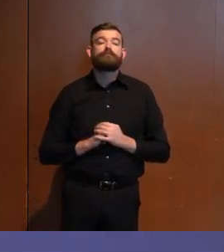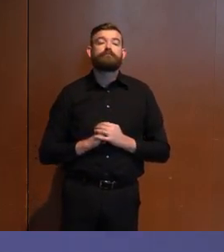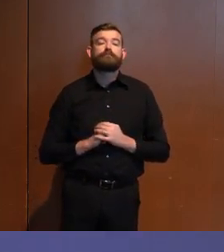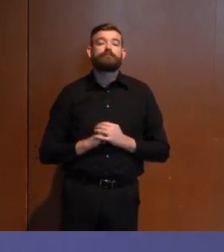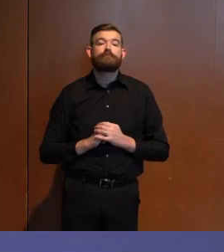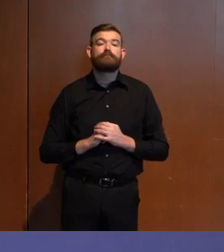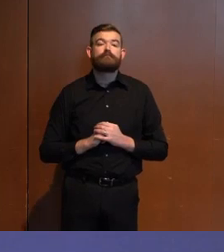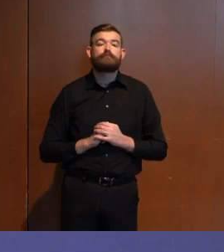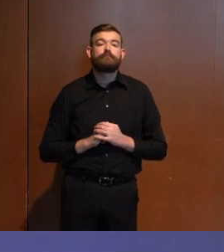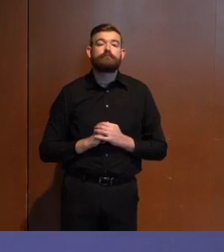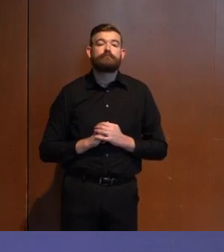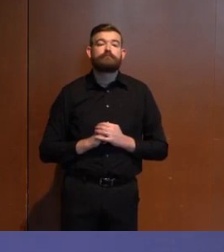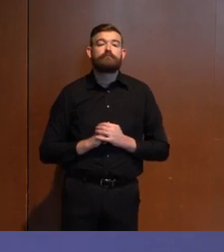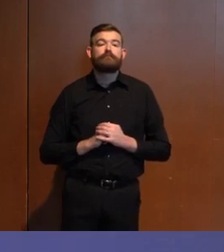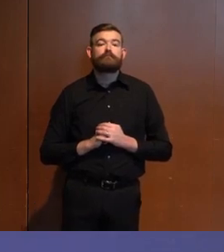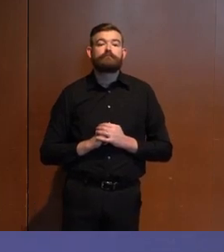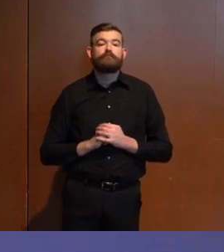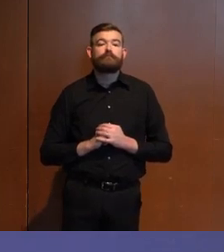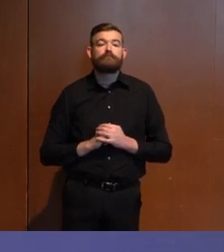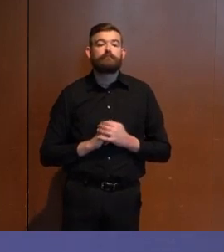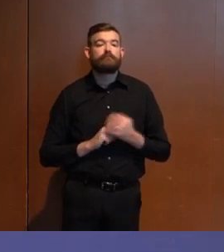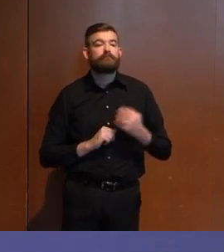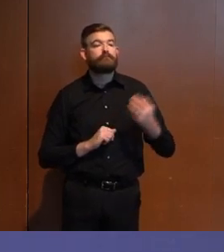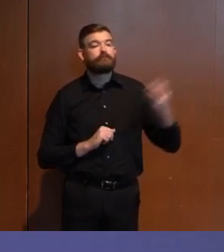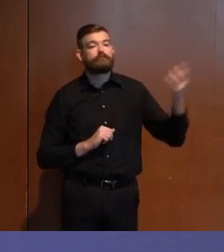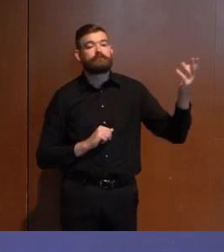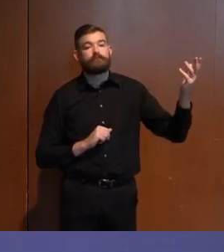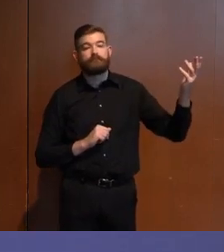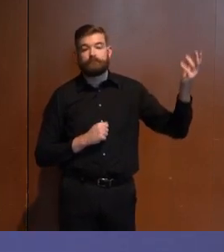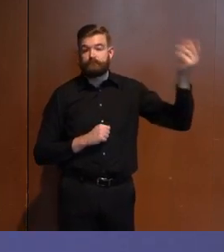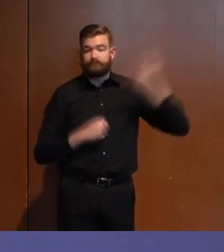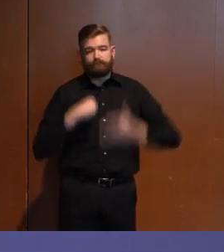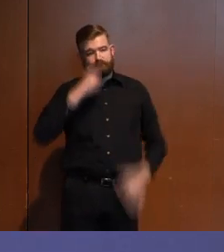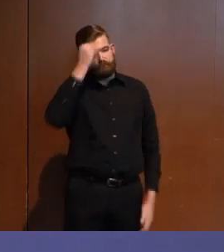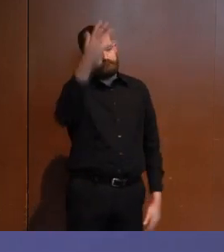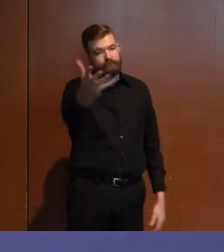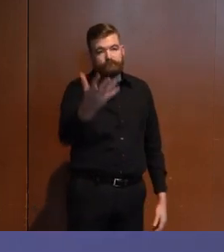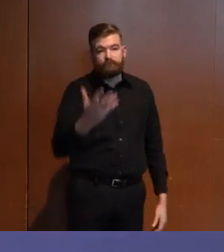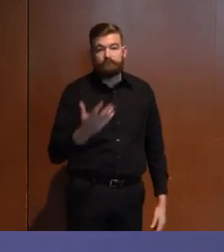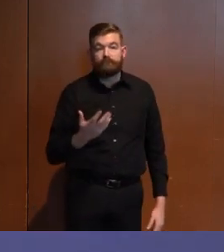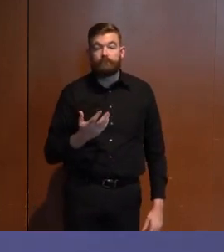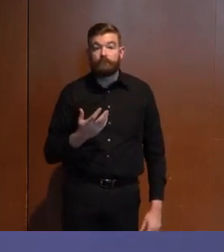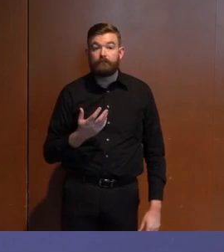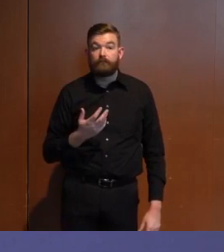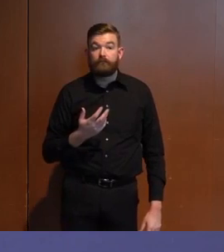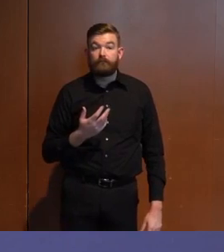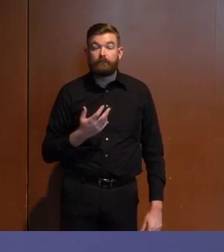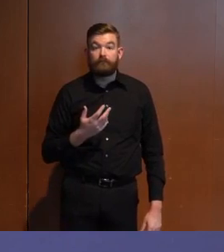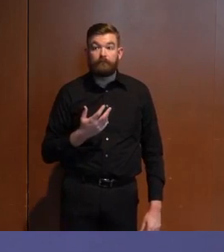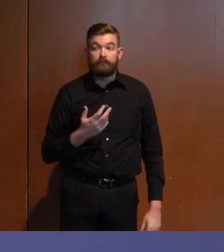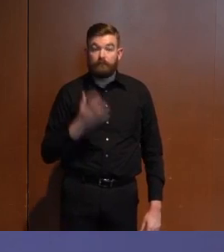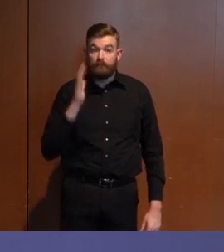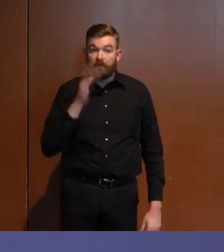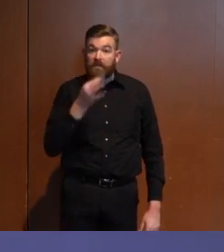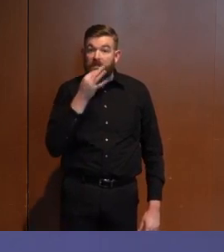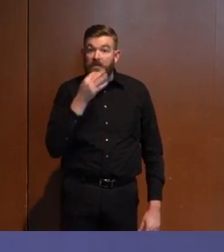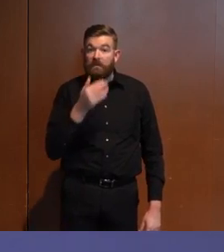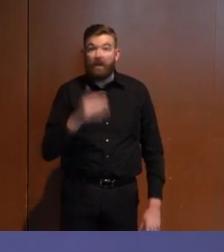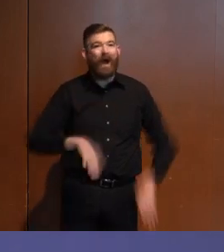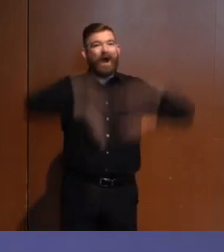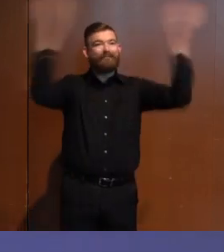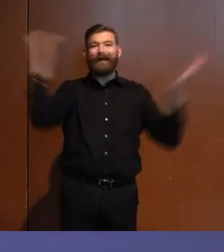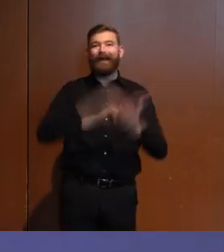see them. We just don't see that in the near term. We're making our decisions at every step, as we have since